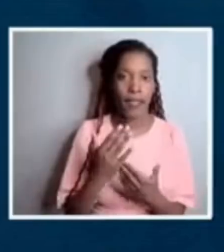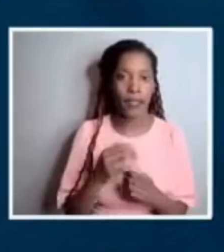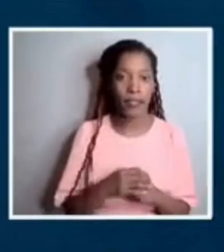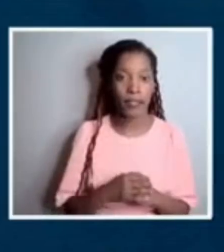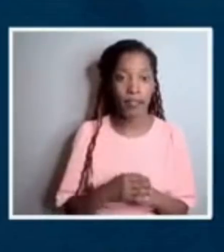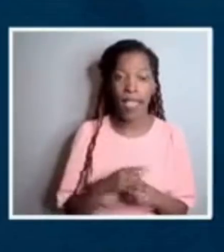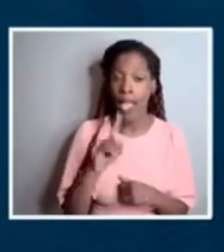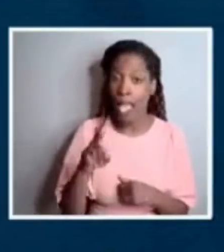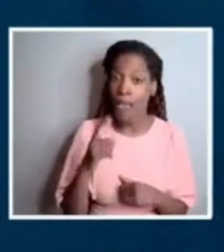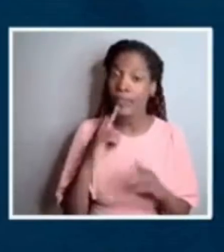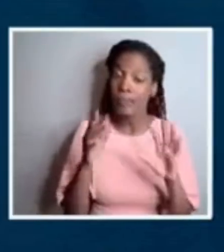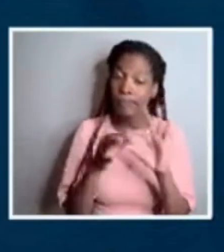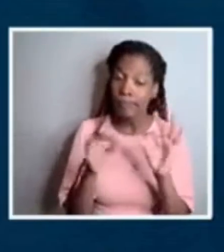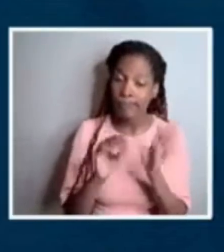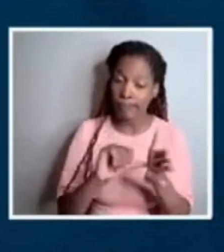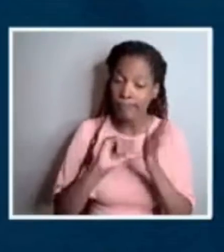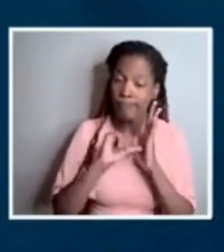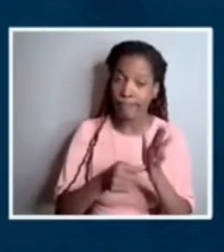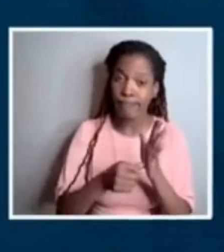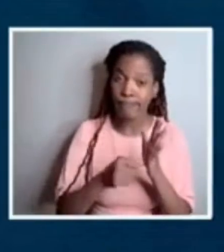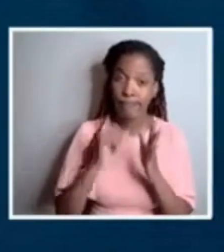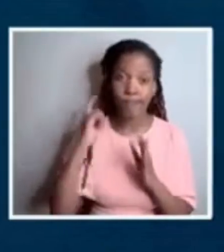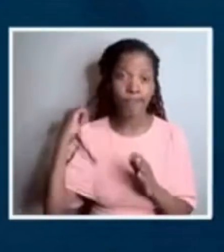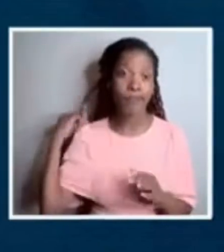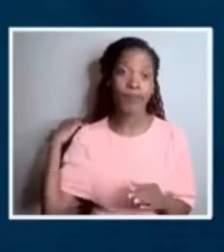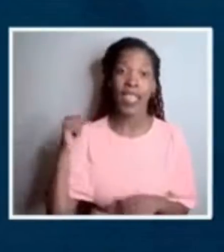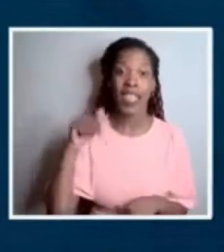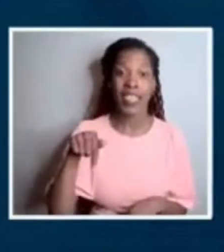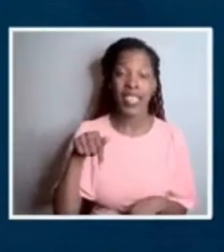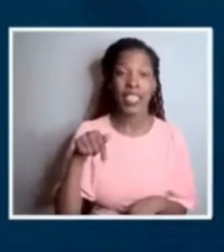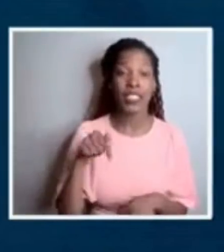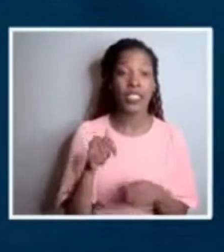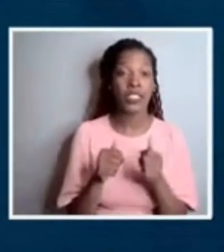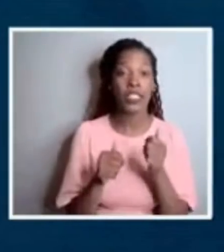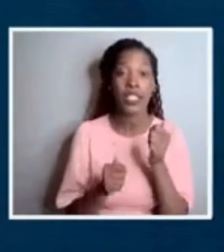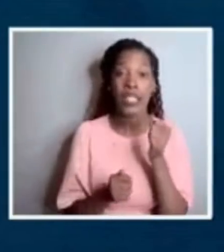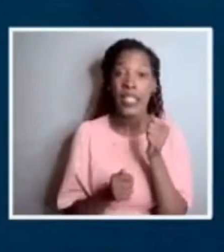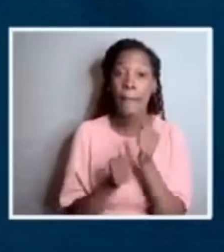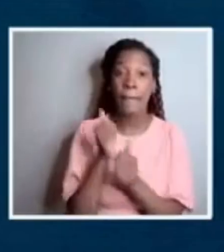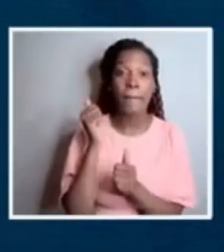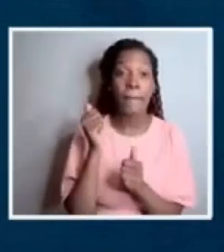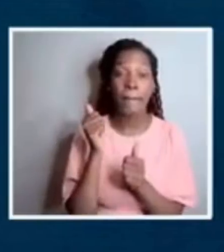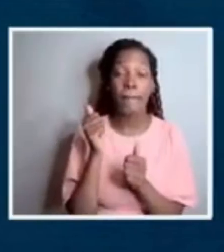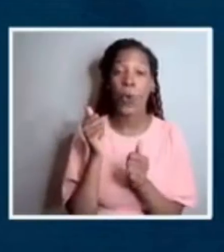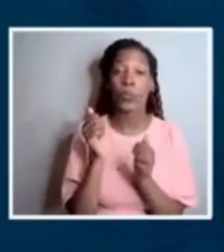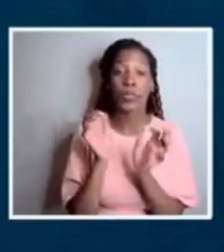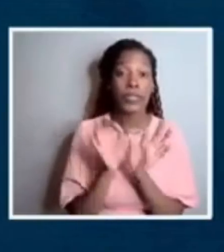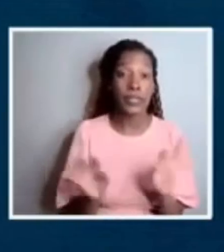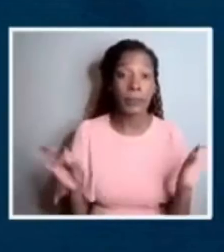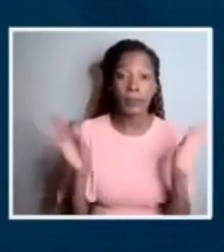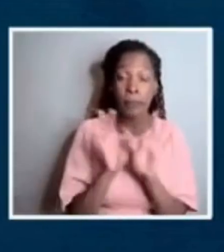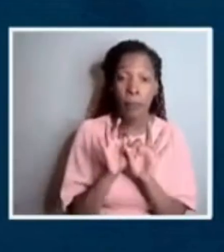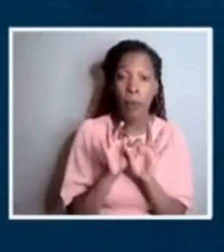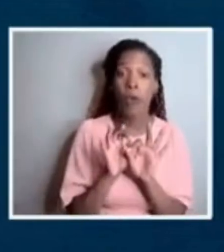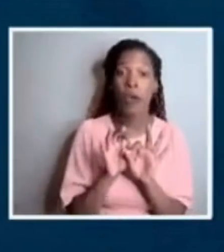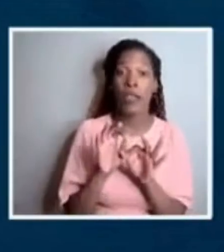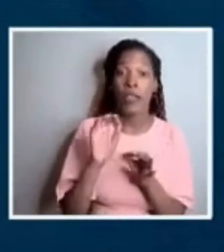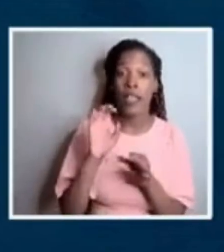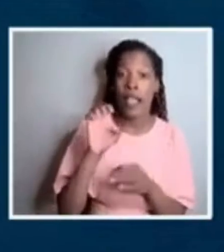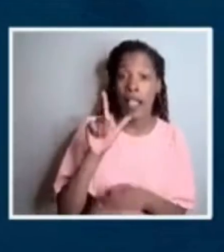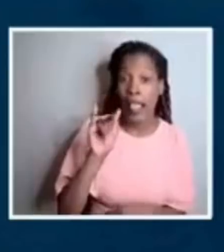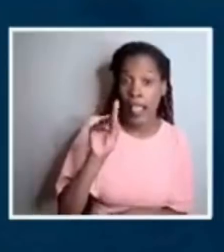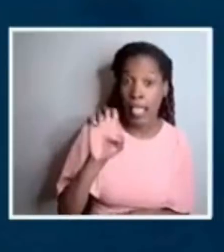enough. This is the moment to pass the most consequential climate and economic